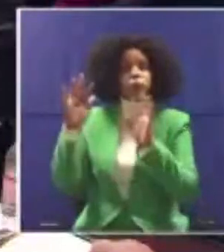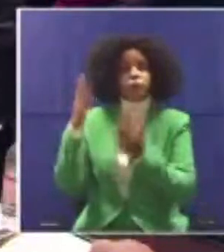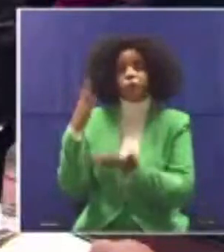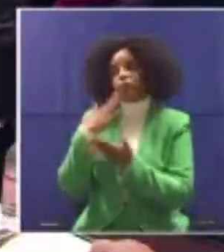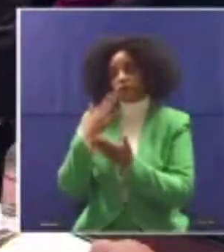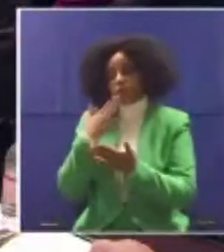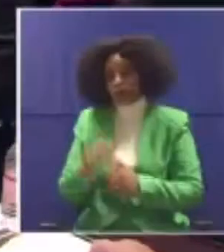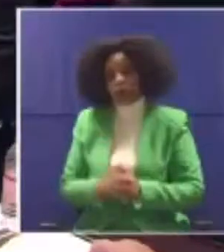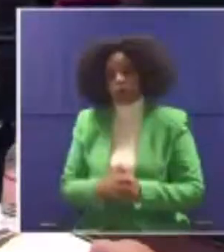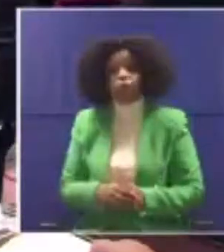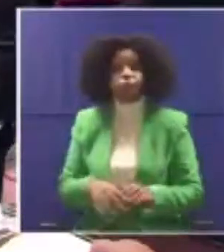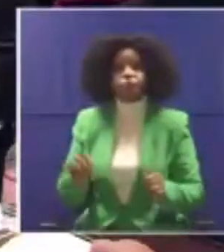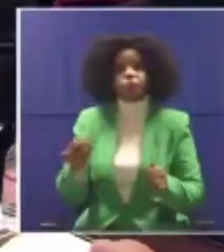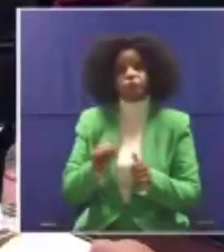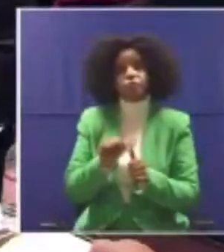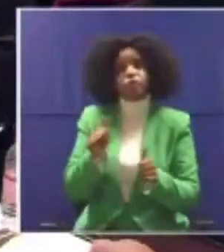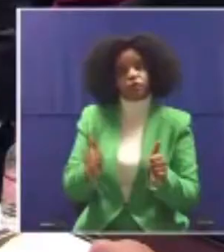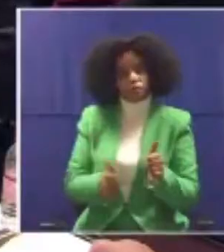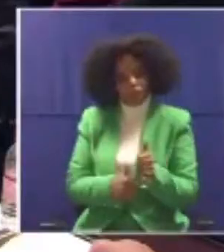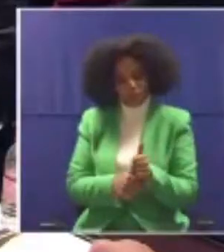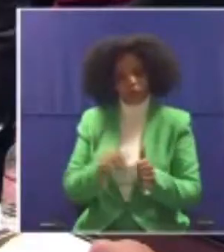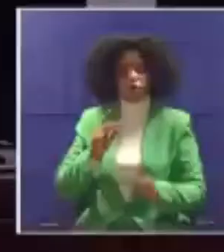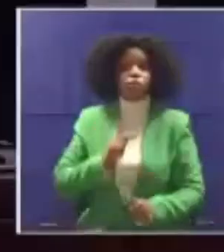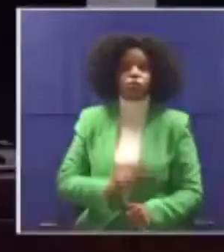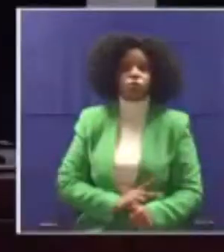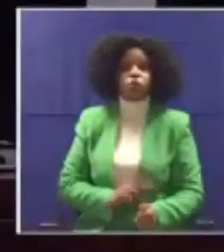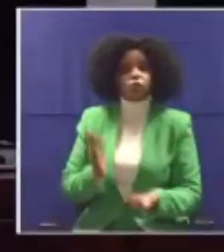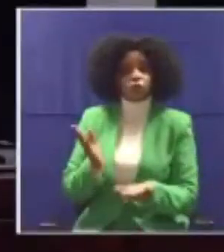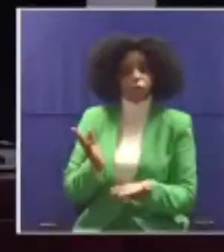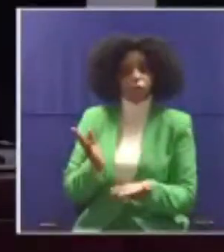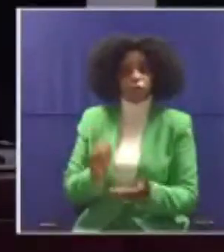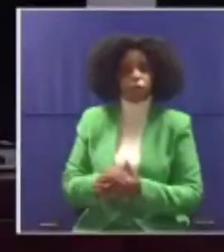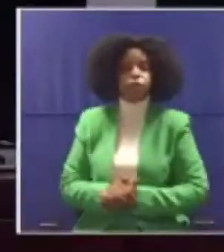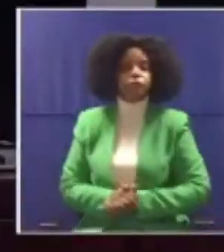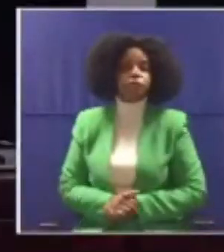The Honorable Deputy President. Honorable